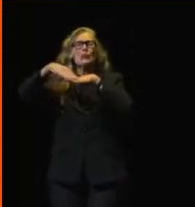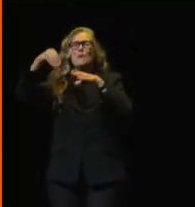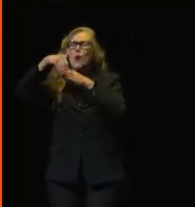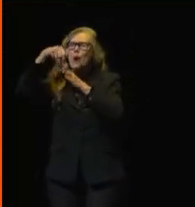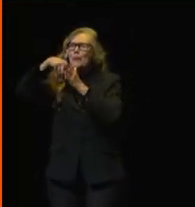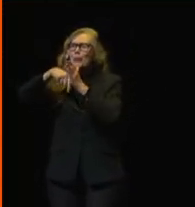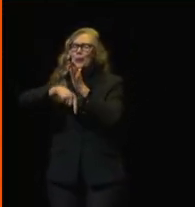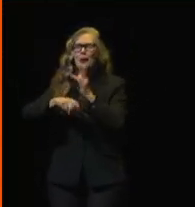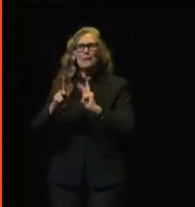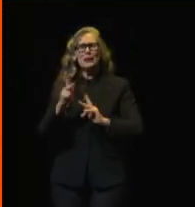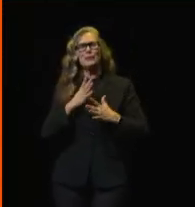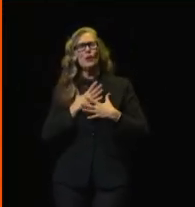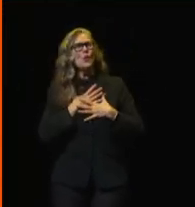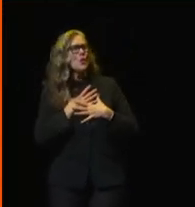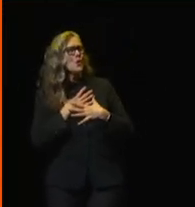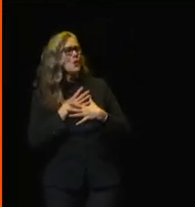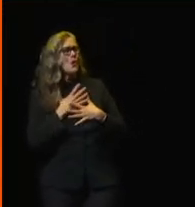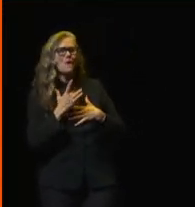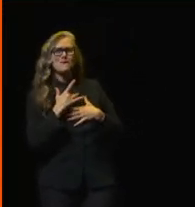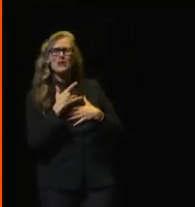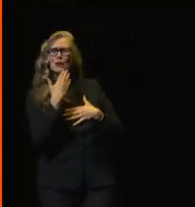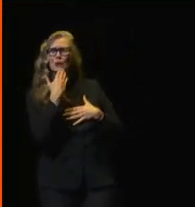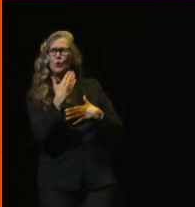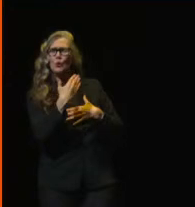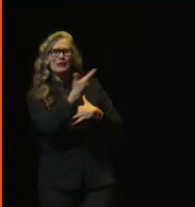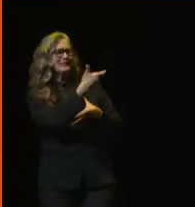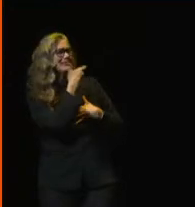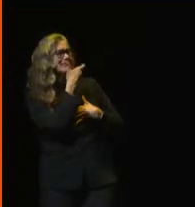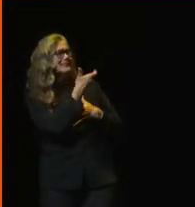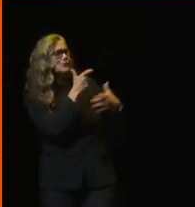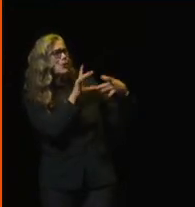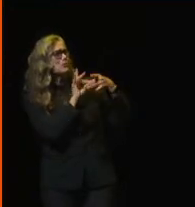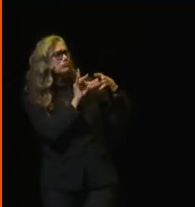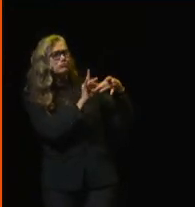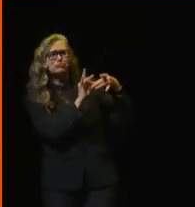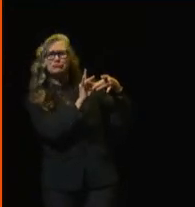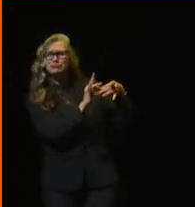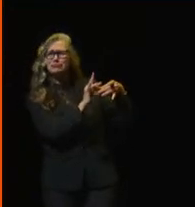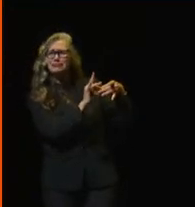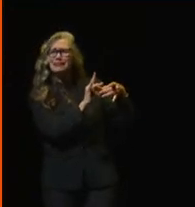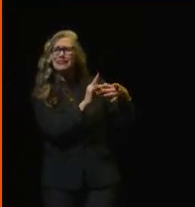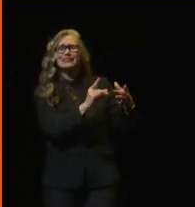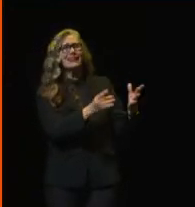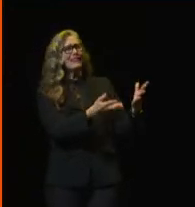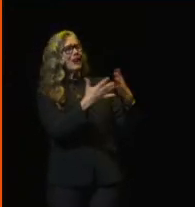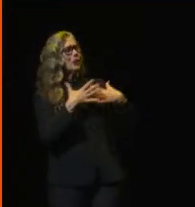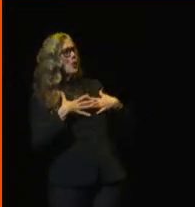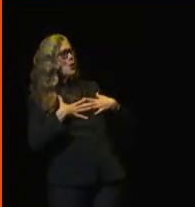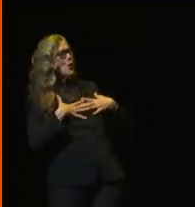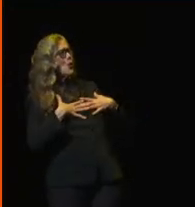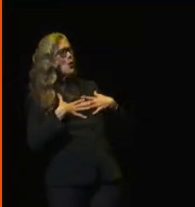to chat with him because they could feel this genuine interest and connection that infused even these small moments.